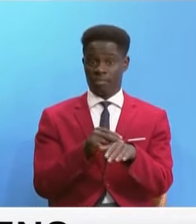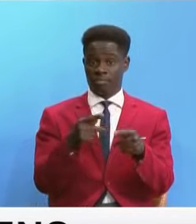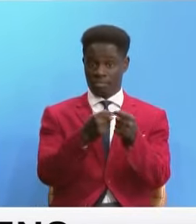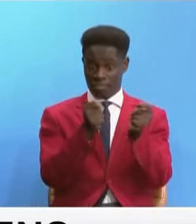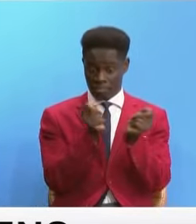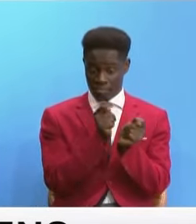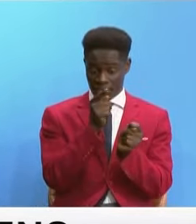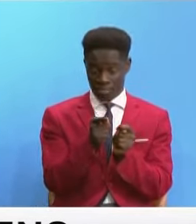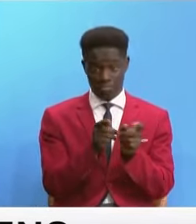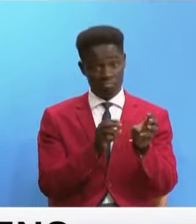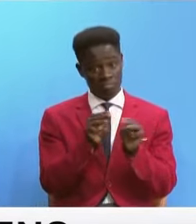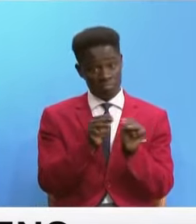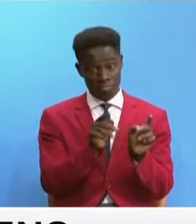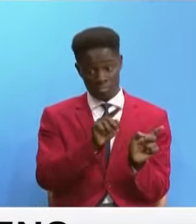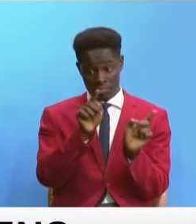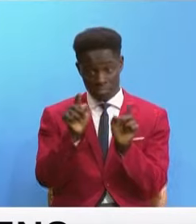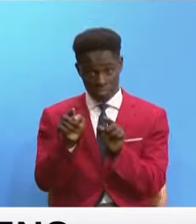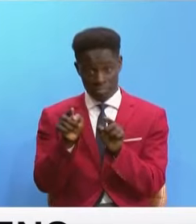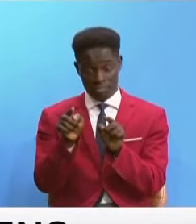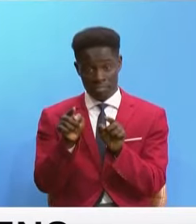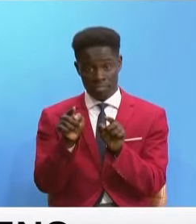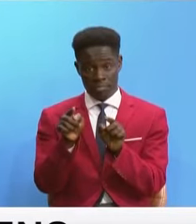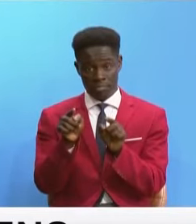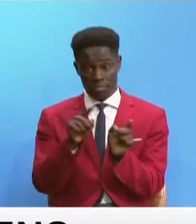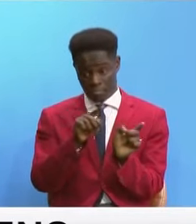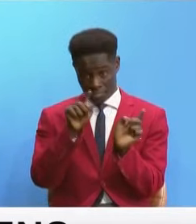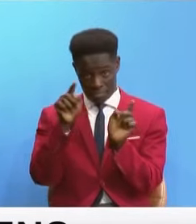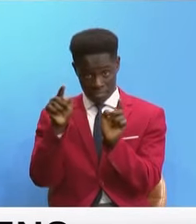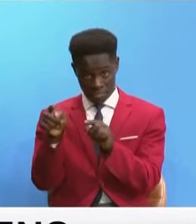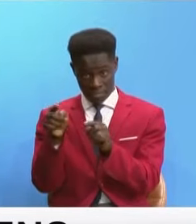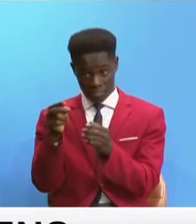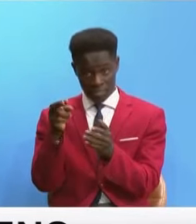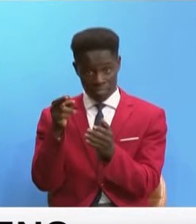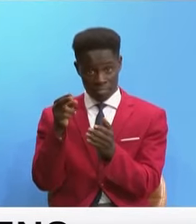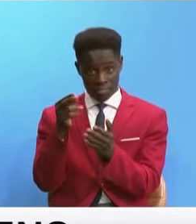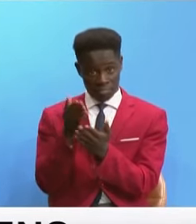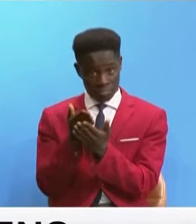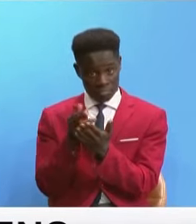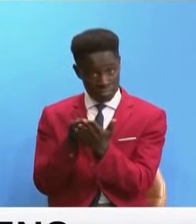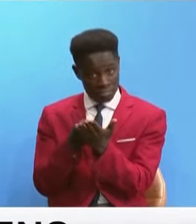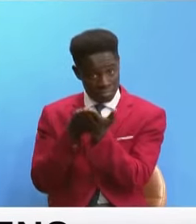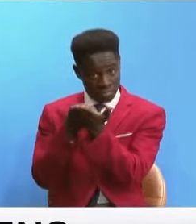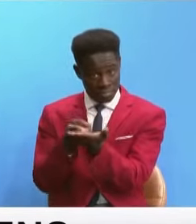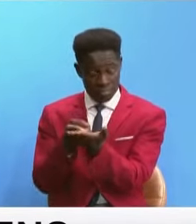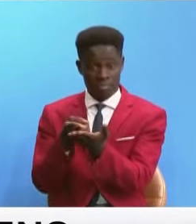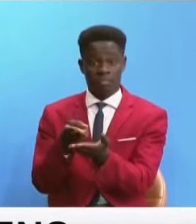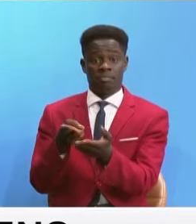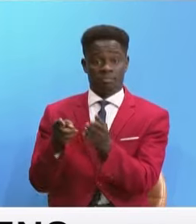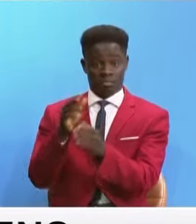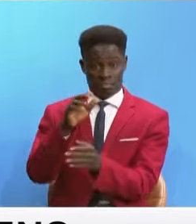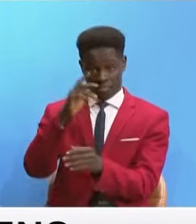and represent not only Zambia, but to represent Africa in that order.